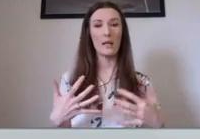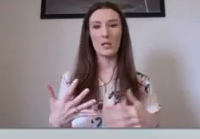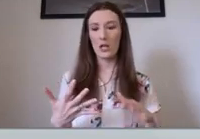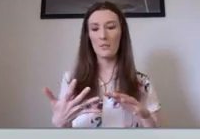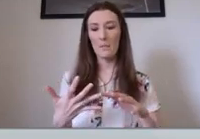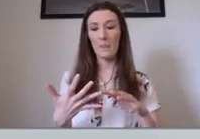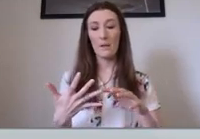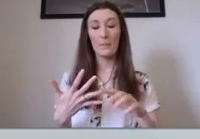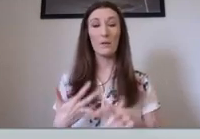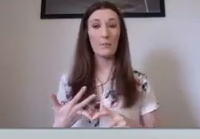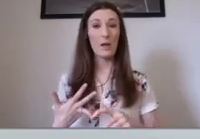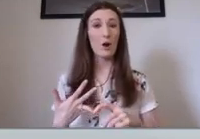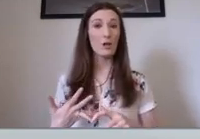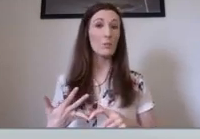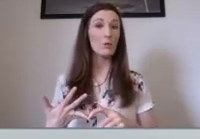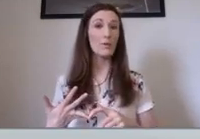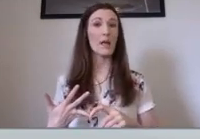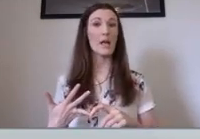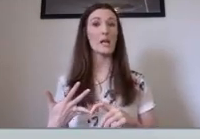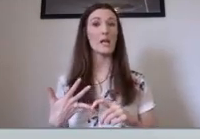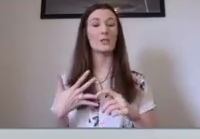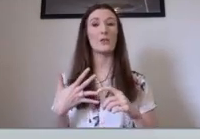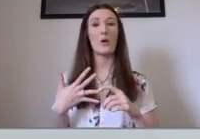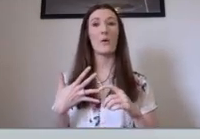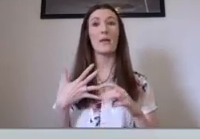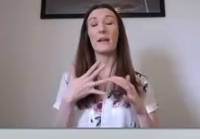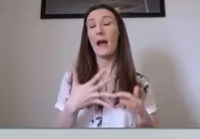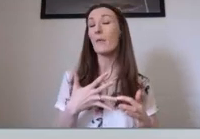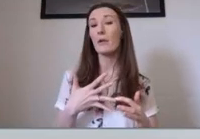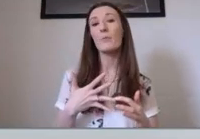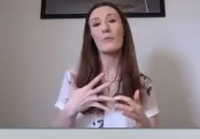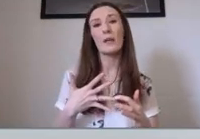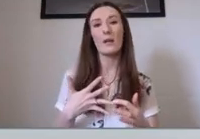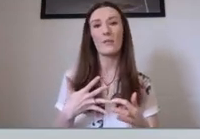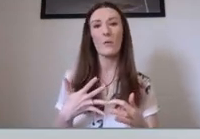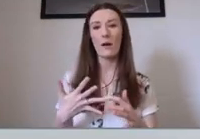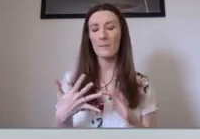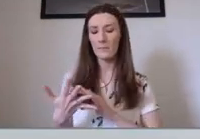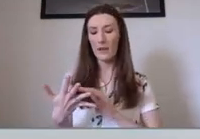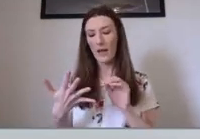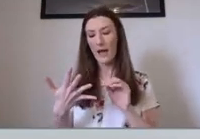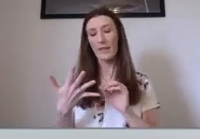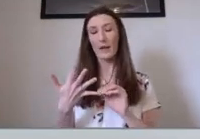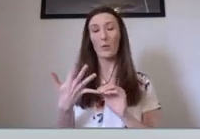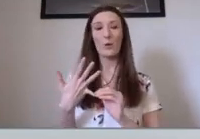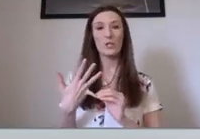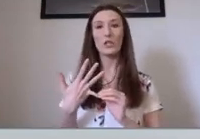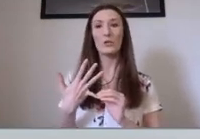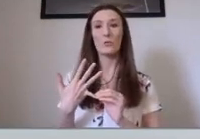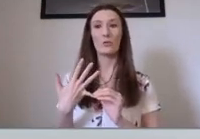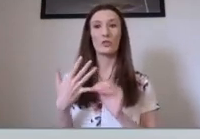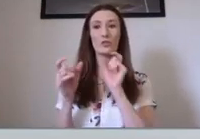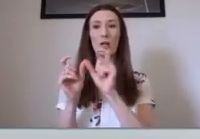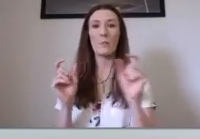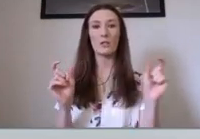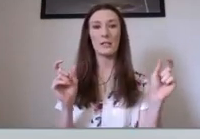putting that handshake. Movement, are you moving it? Yes or no? And then how are you moving it if you are? And then once